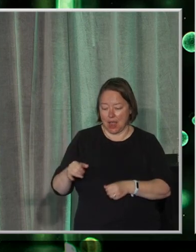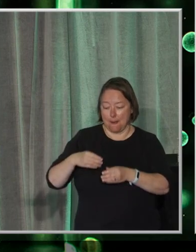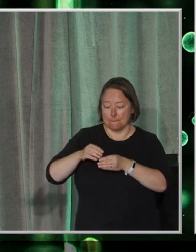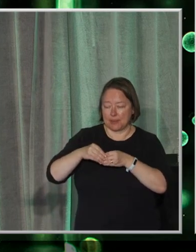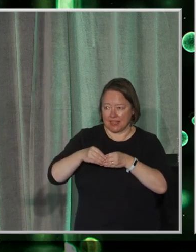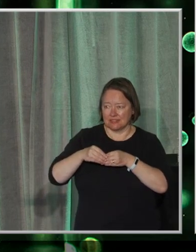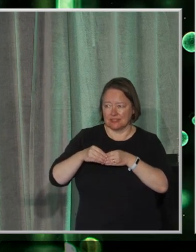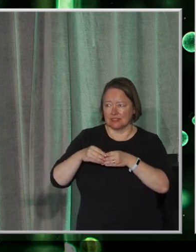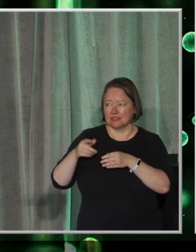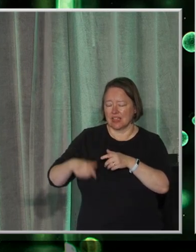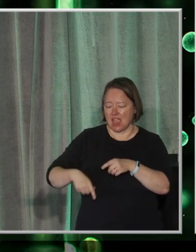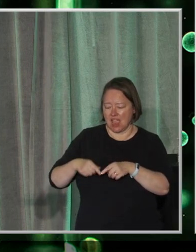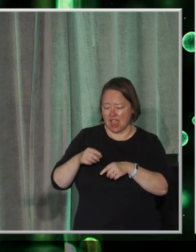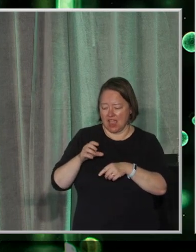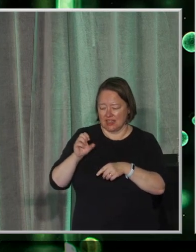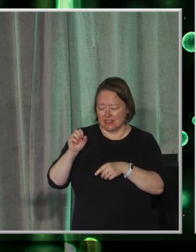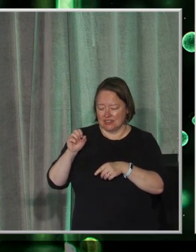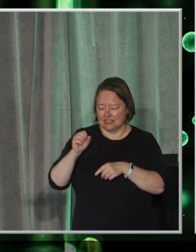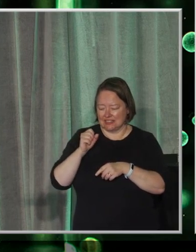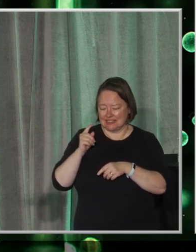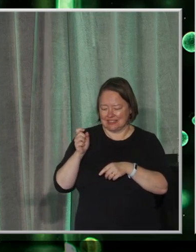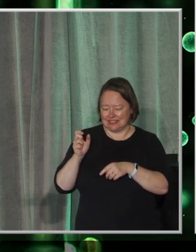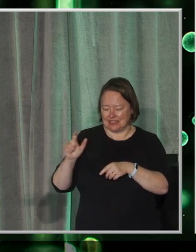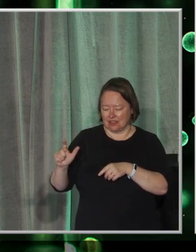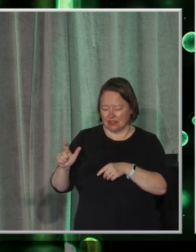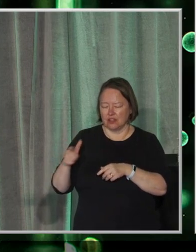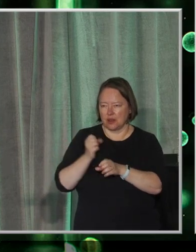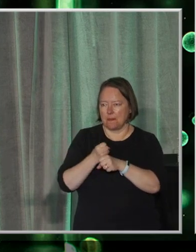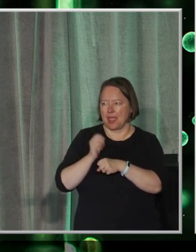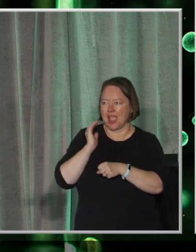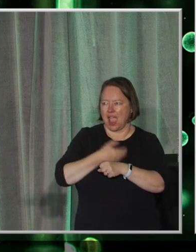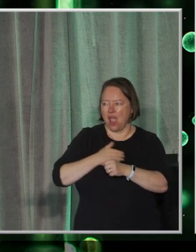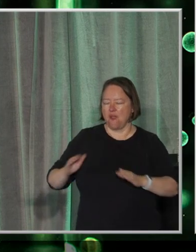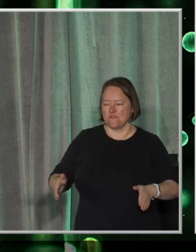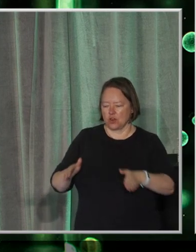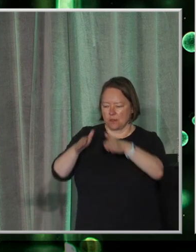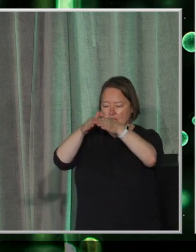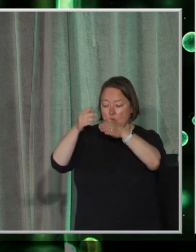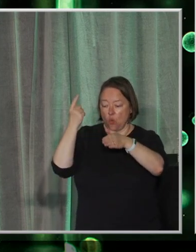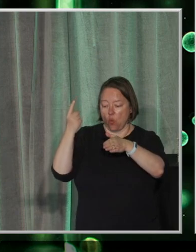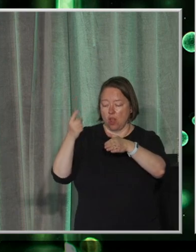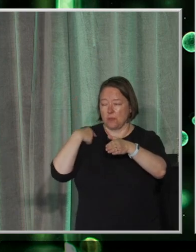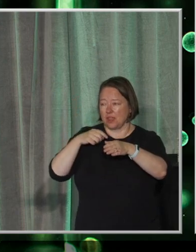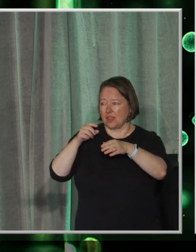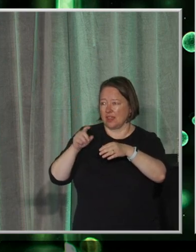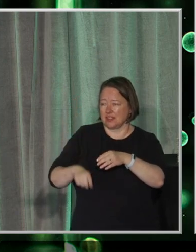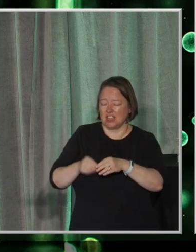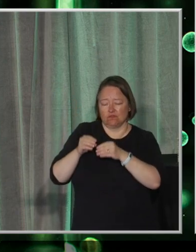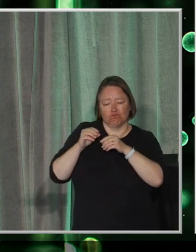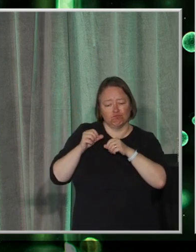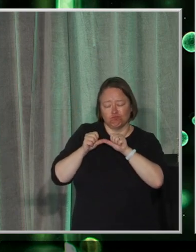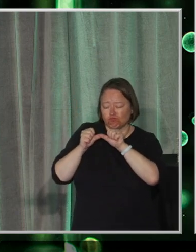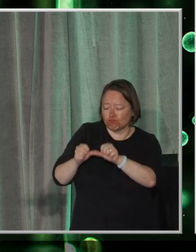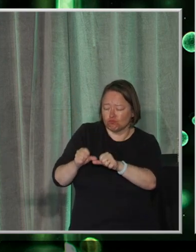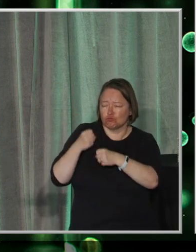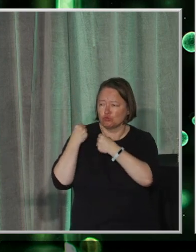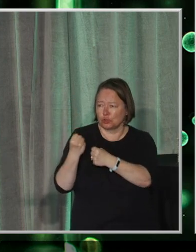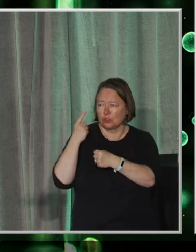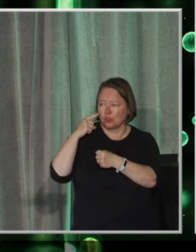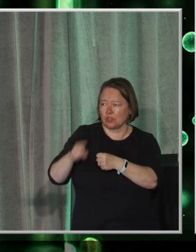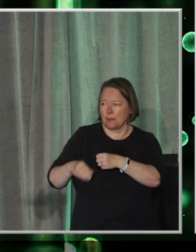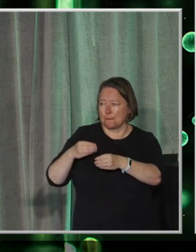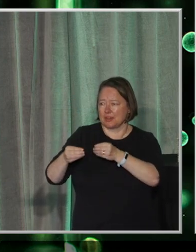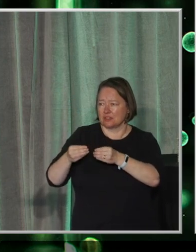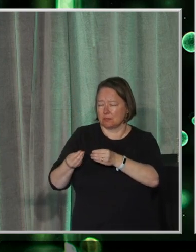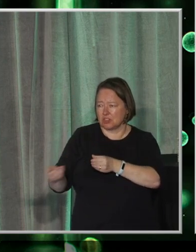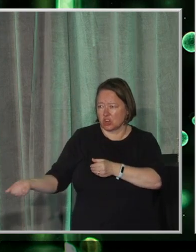with steel in making our vertical beds. This is due to various reasons, one of them being the durability of these materials and at the same time the